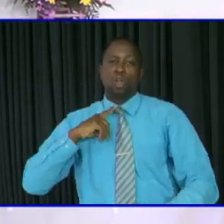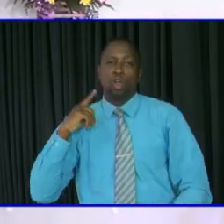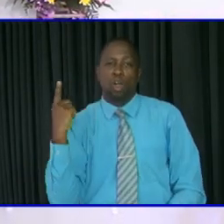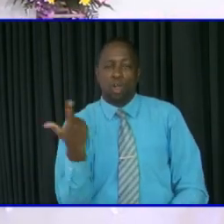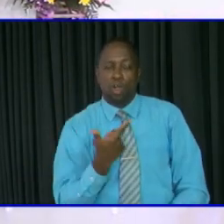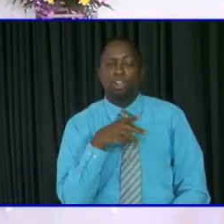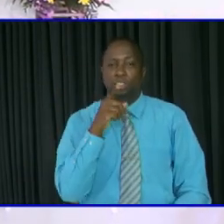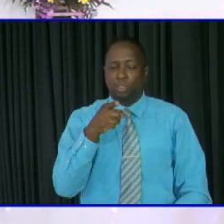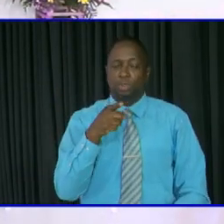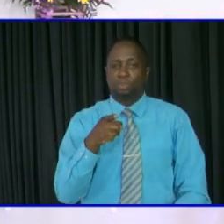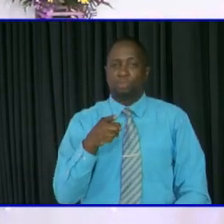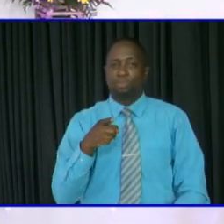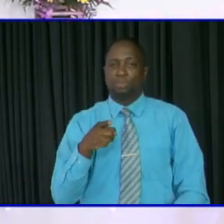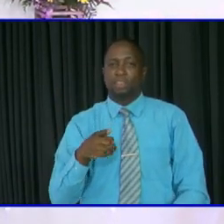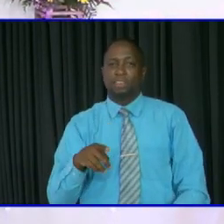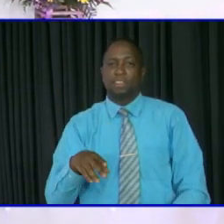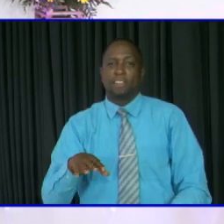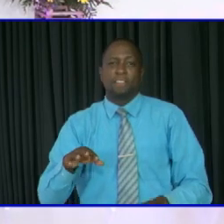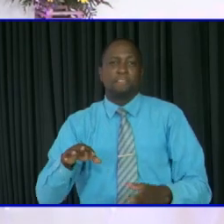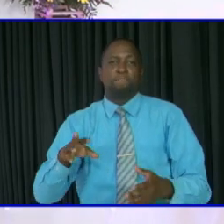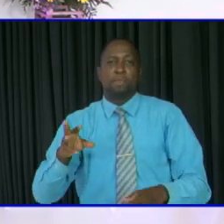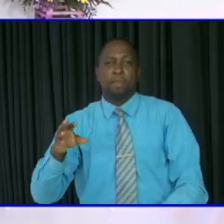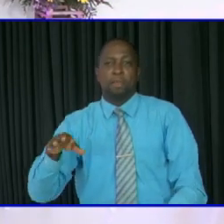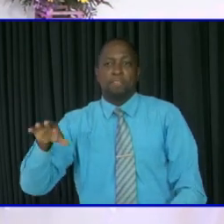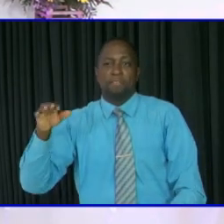grandparents, adopted brothers and